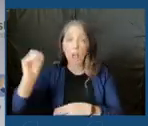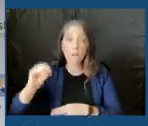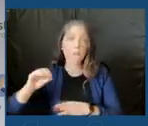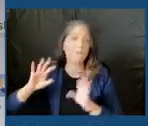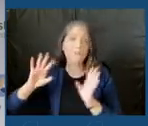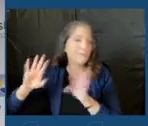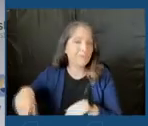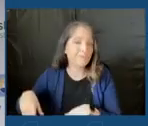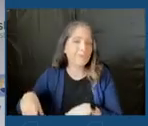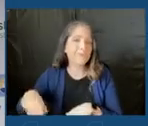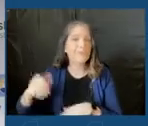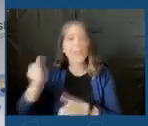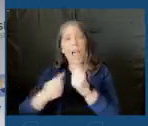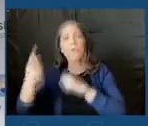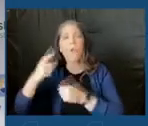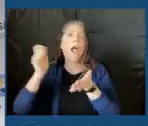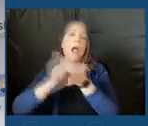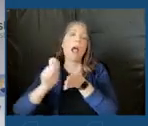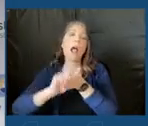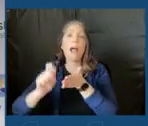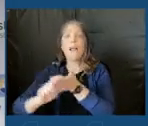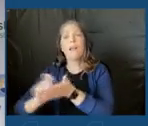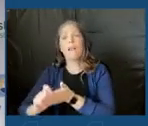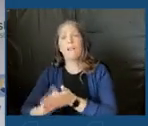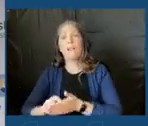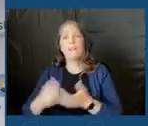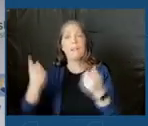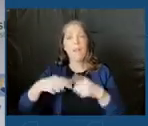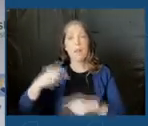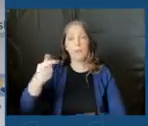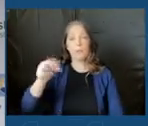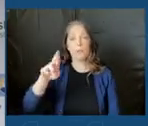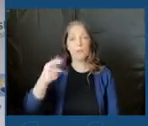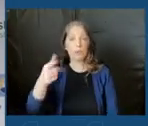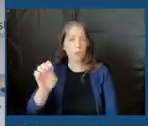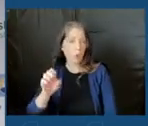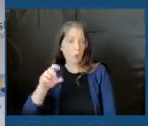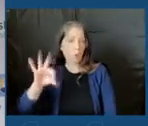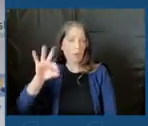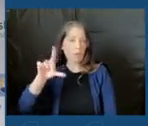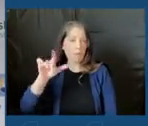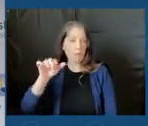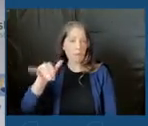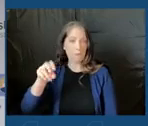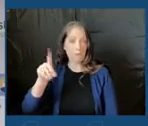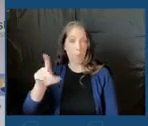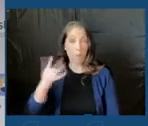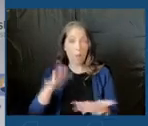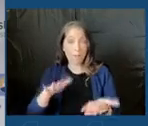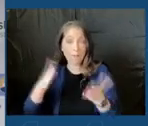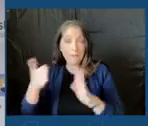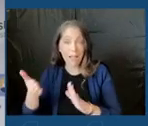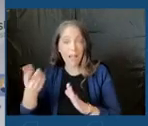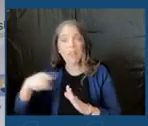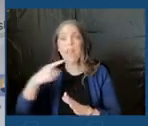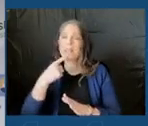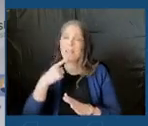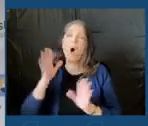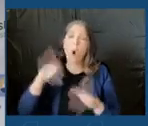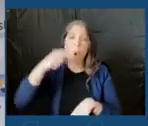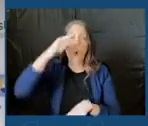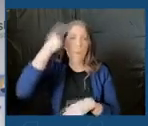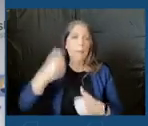writing letters and you know, when George Floyd died and saying Black Lives Matter, well, they also put their money where their mouth was.